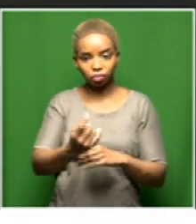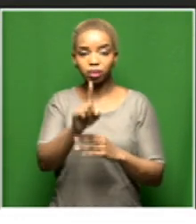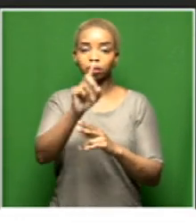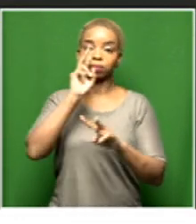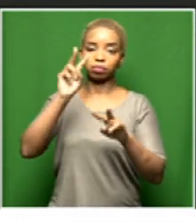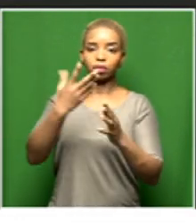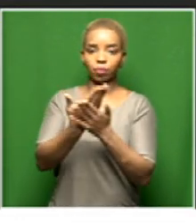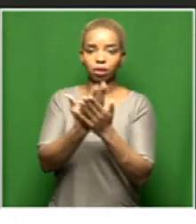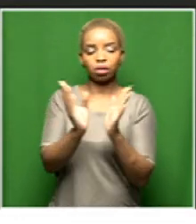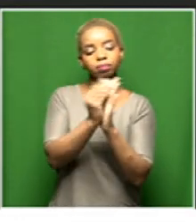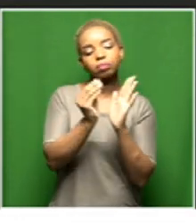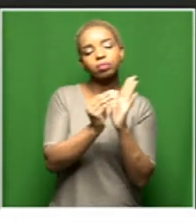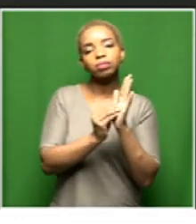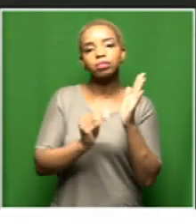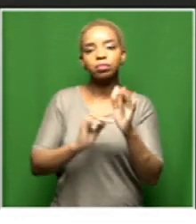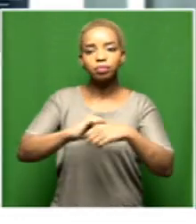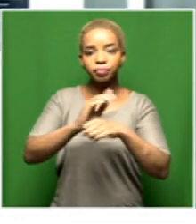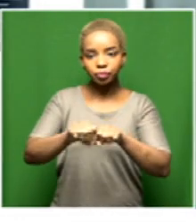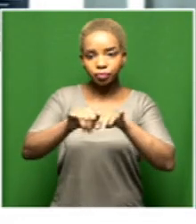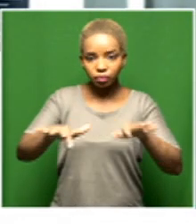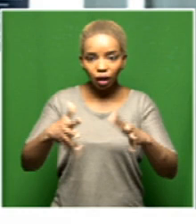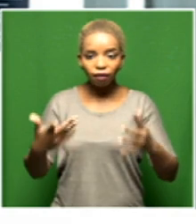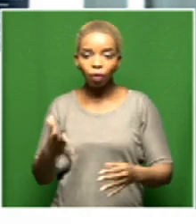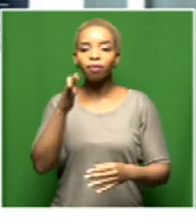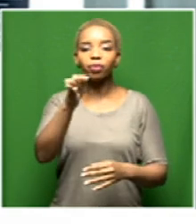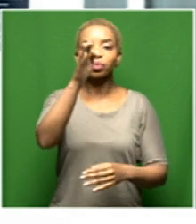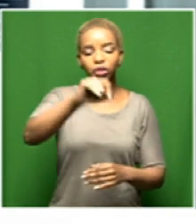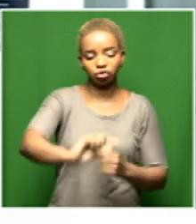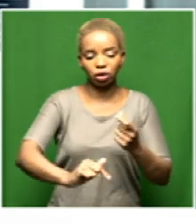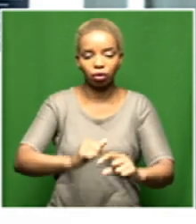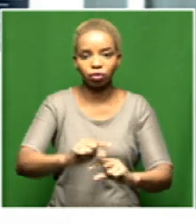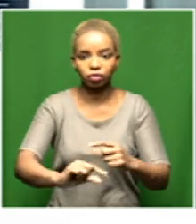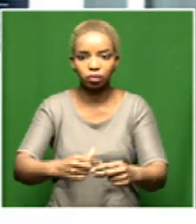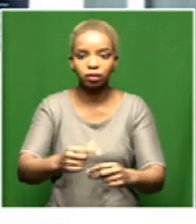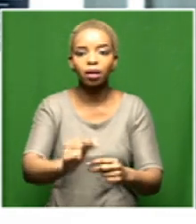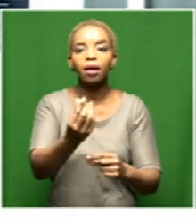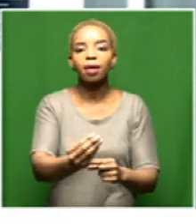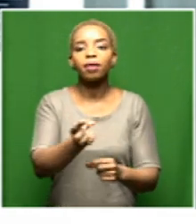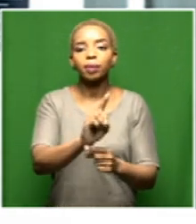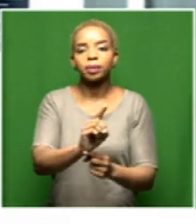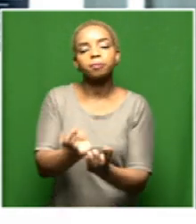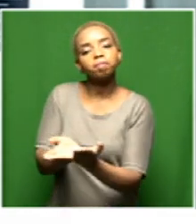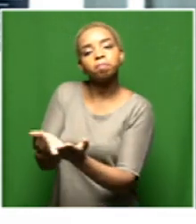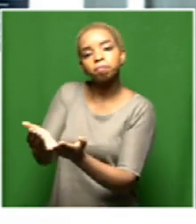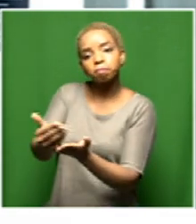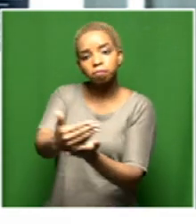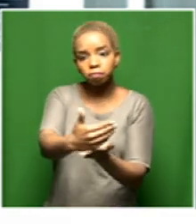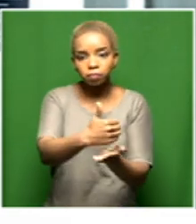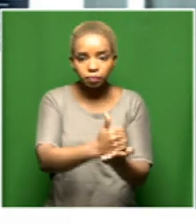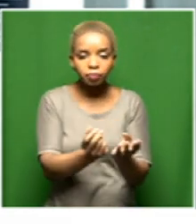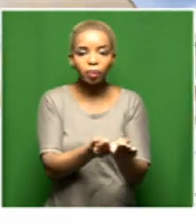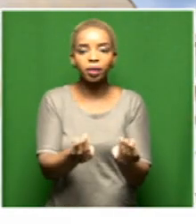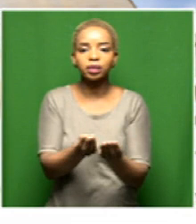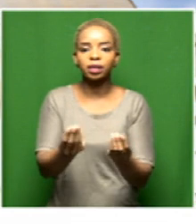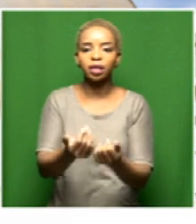future generations. The Constitutional Hill COVID-19 Digital Archive project will collect material that tells the current